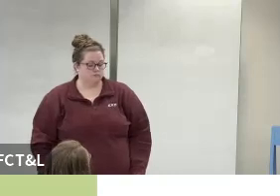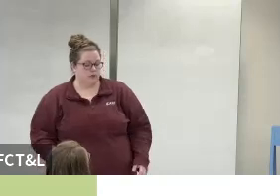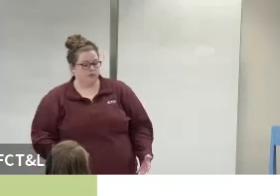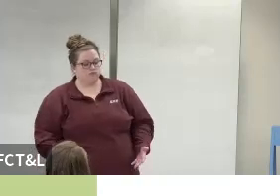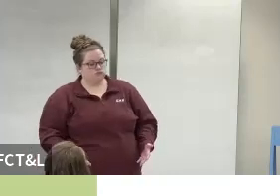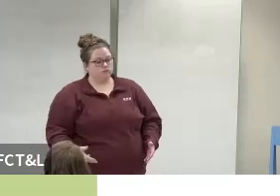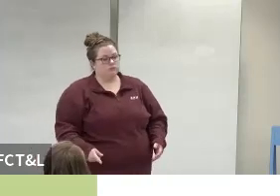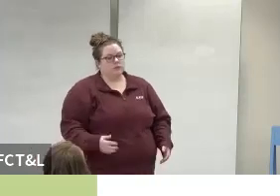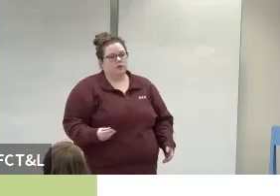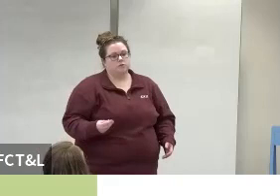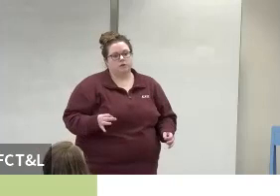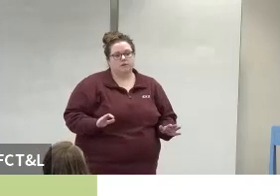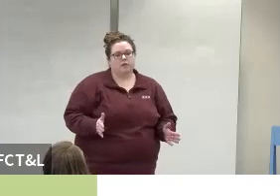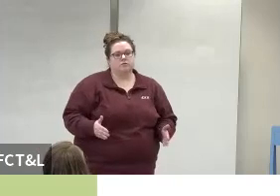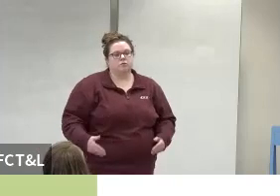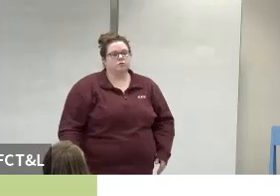I have not had.